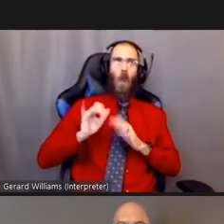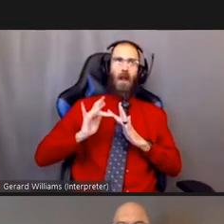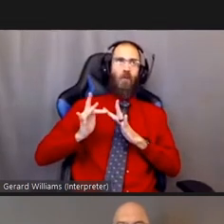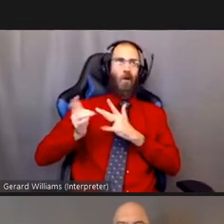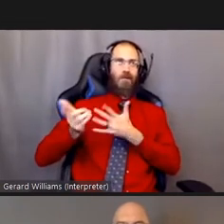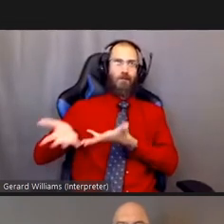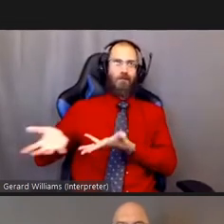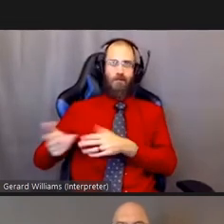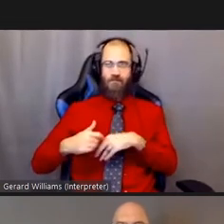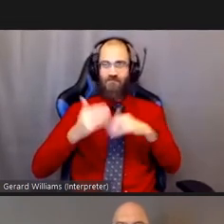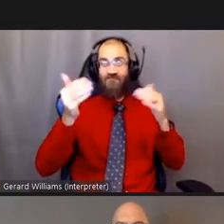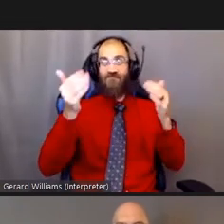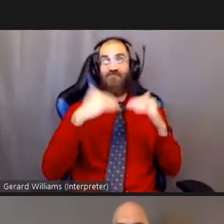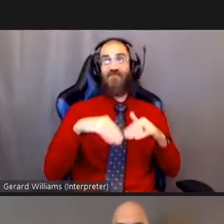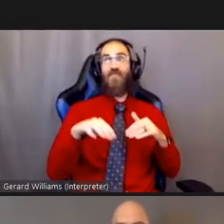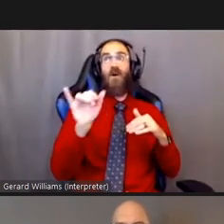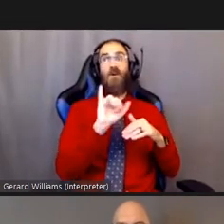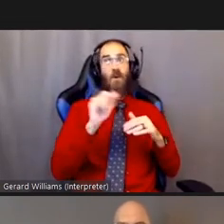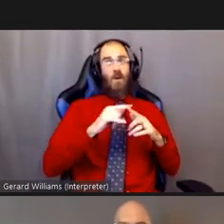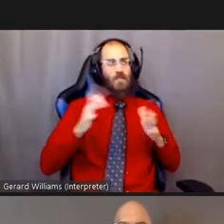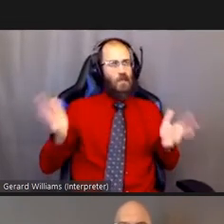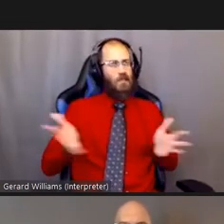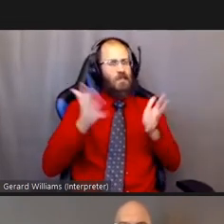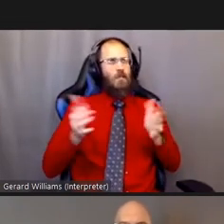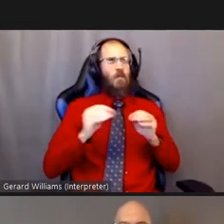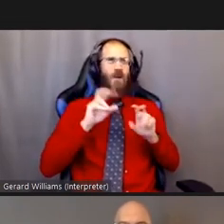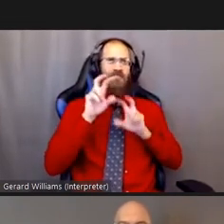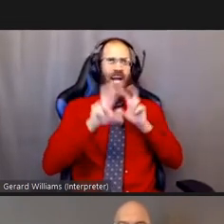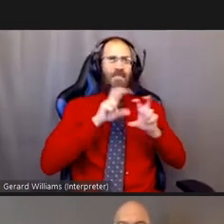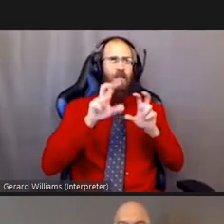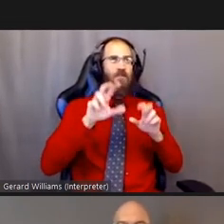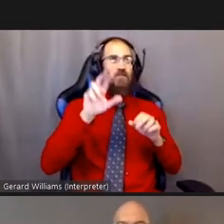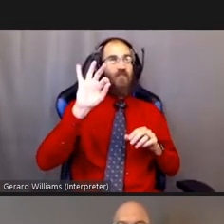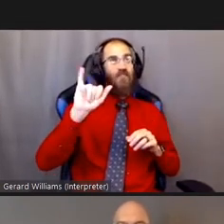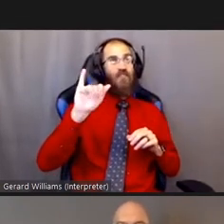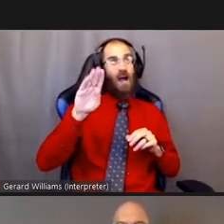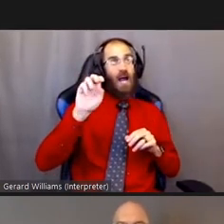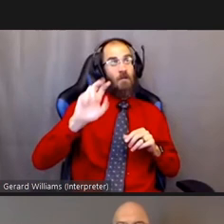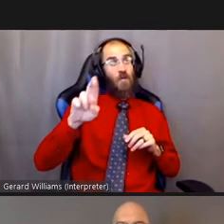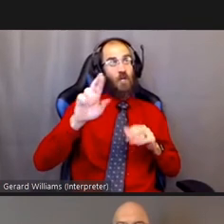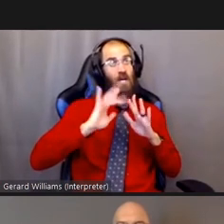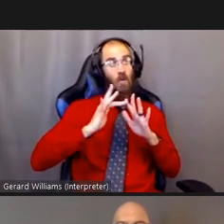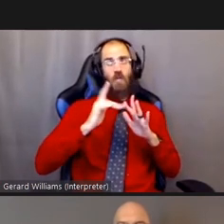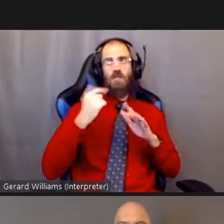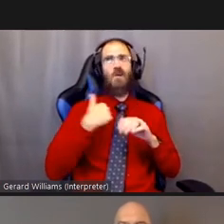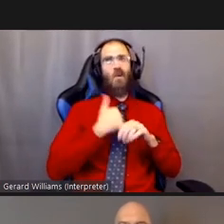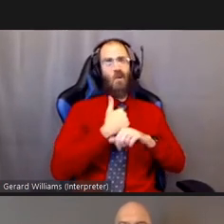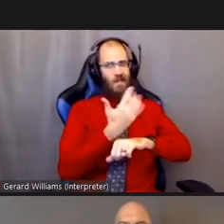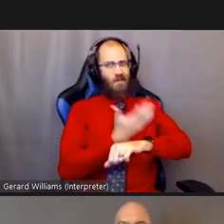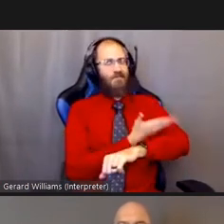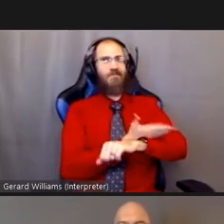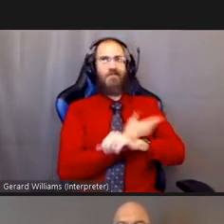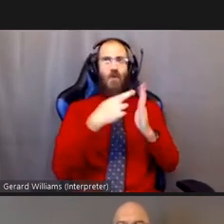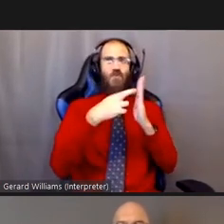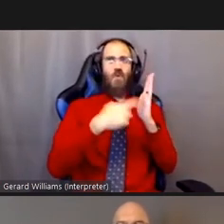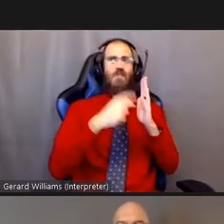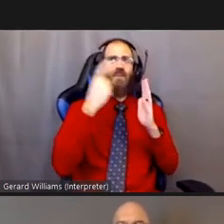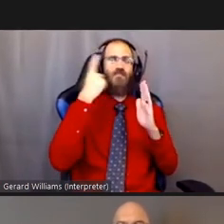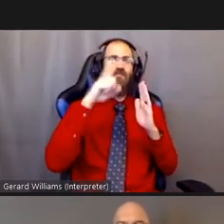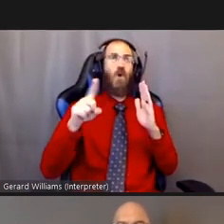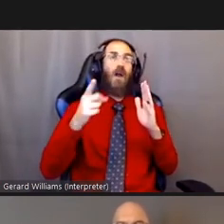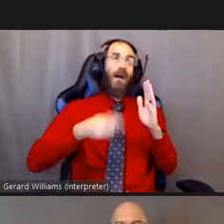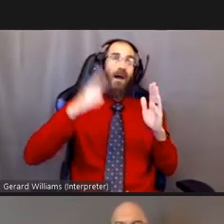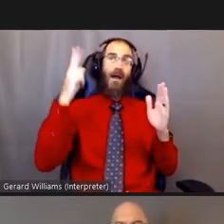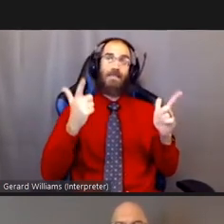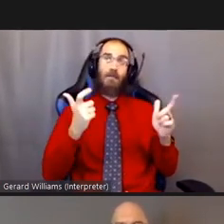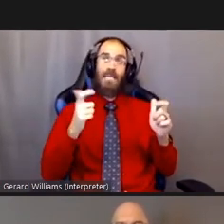incentivize investment in modern fiber networks, the FCC updated its rules for high-speed dedicated services by lifting rate